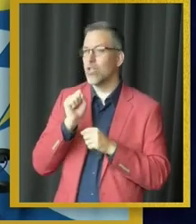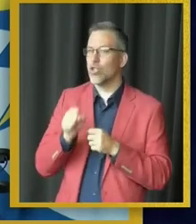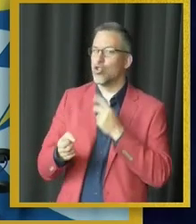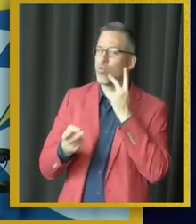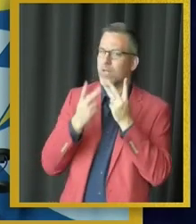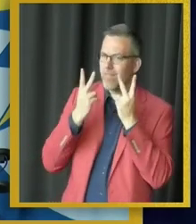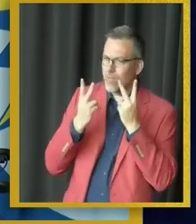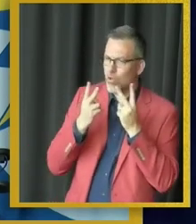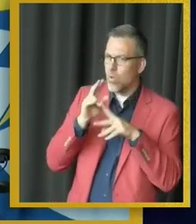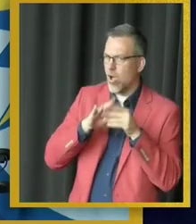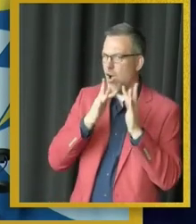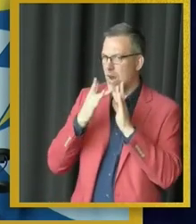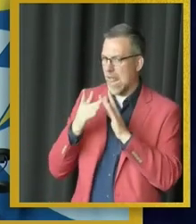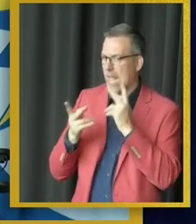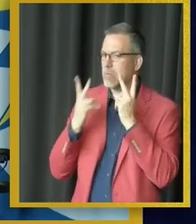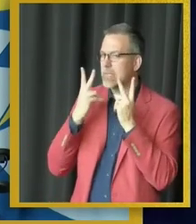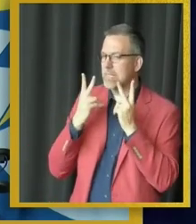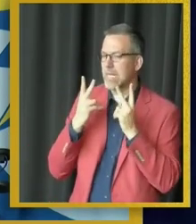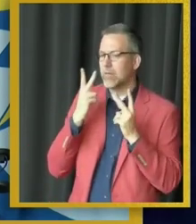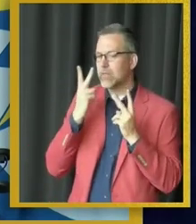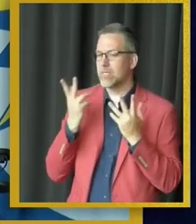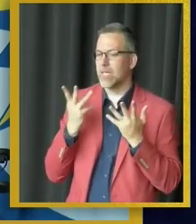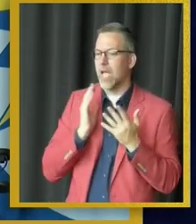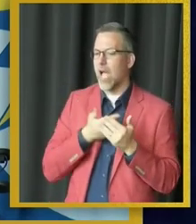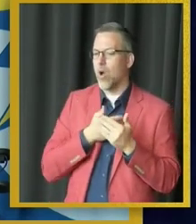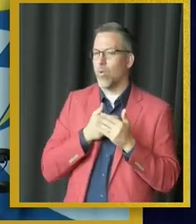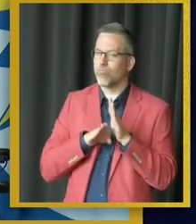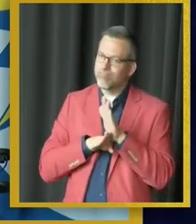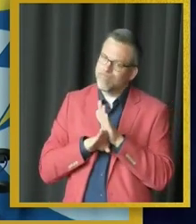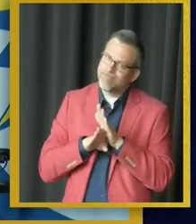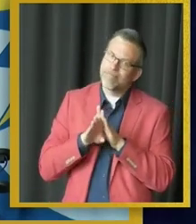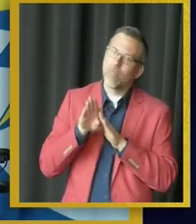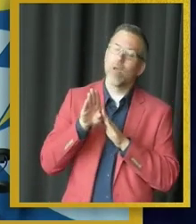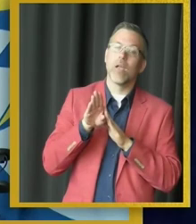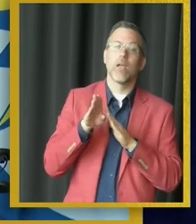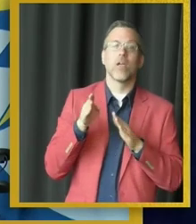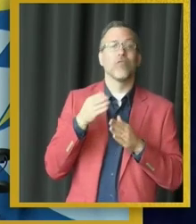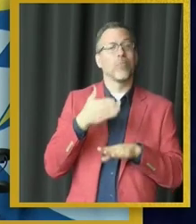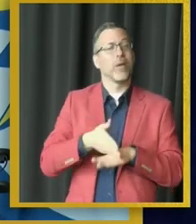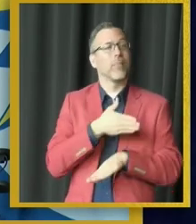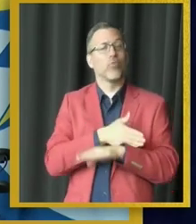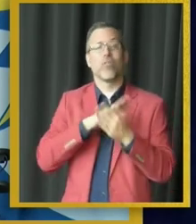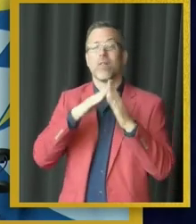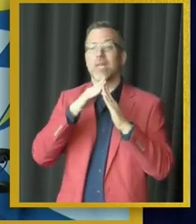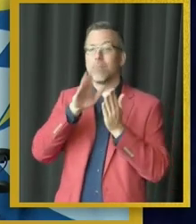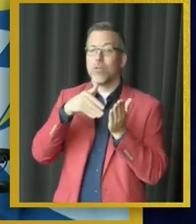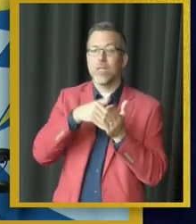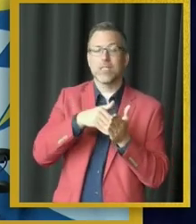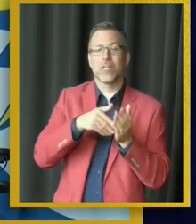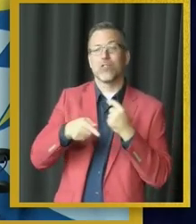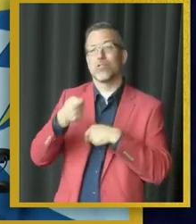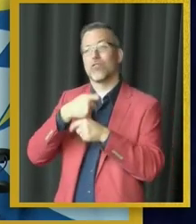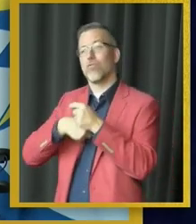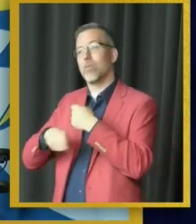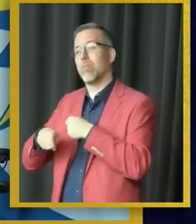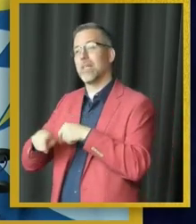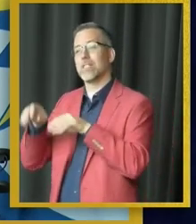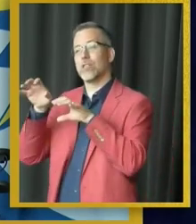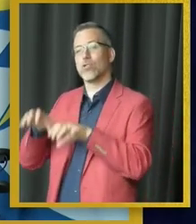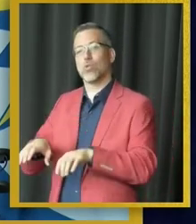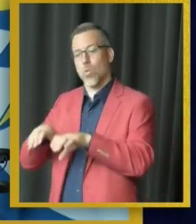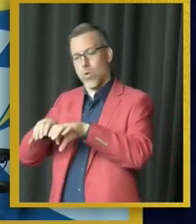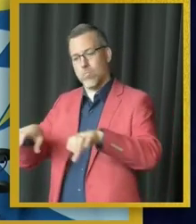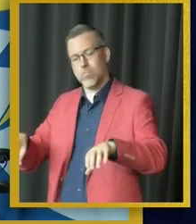projects online and track our progress on everything from improving community centers to replacing stormwater culverts to